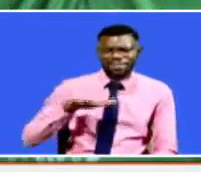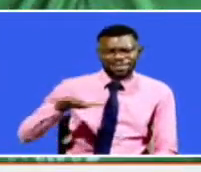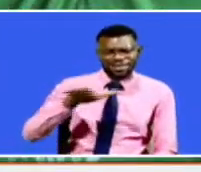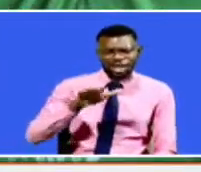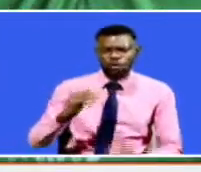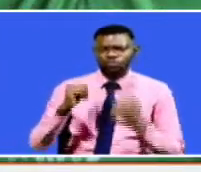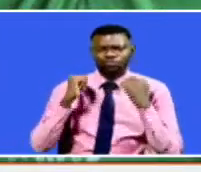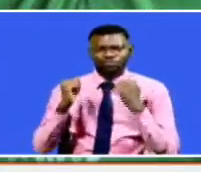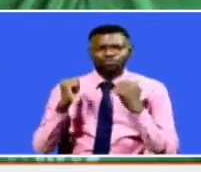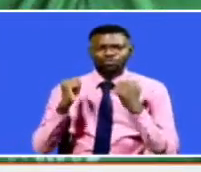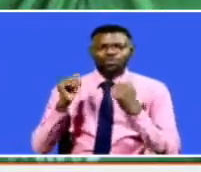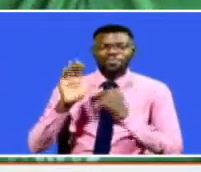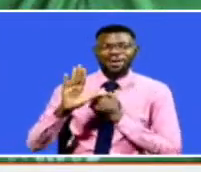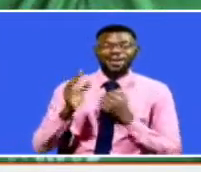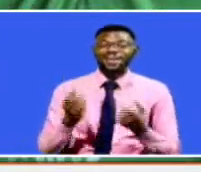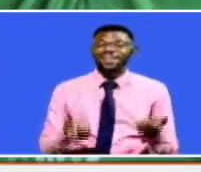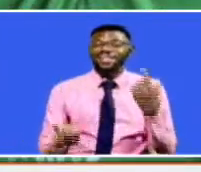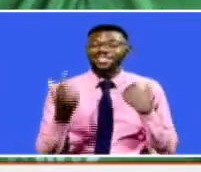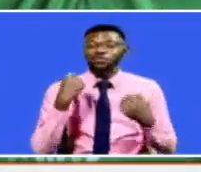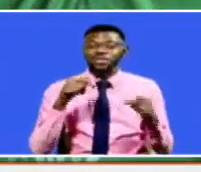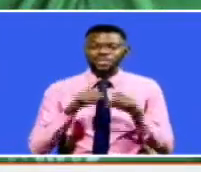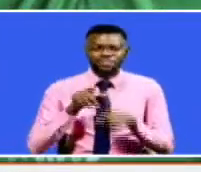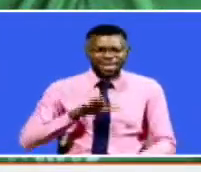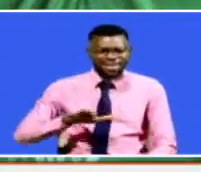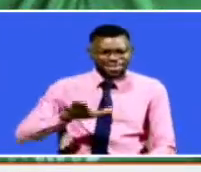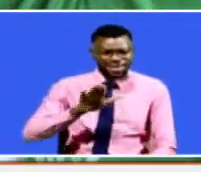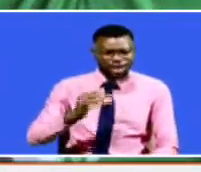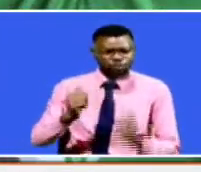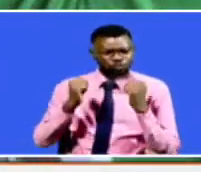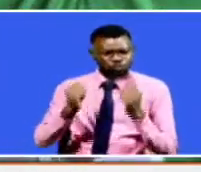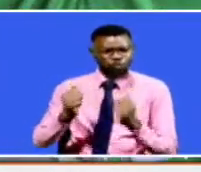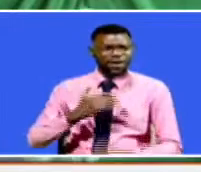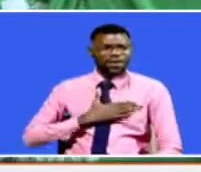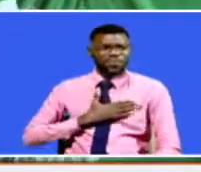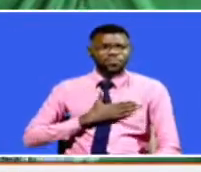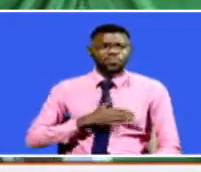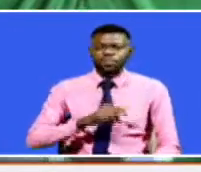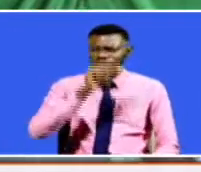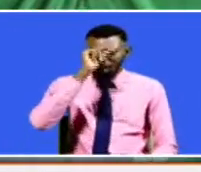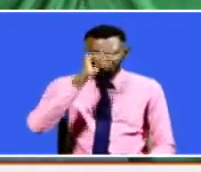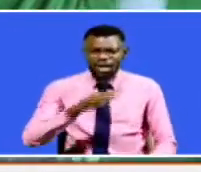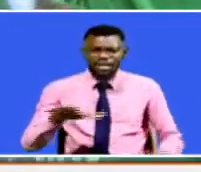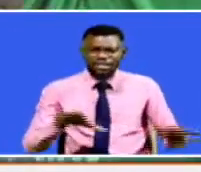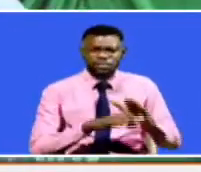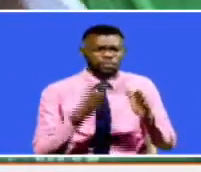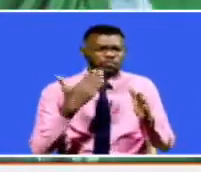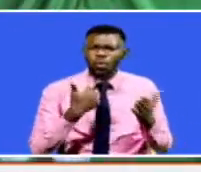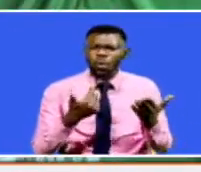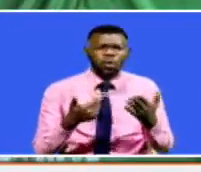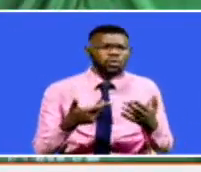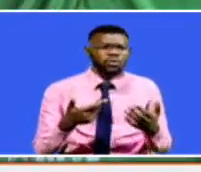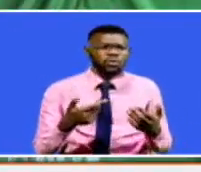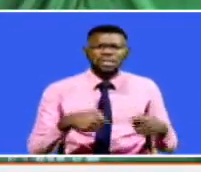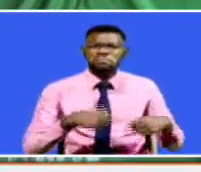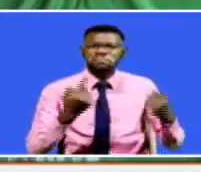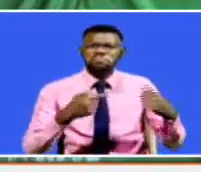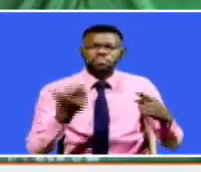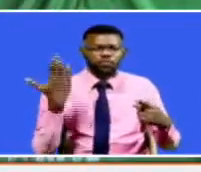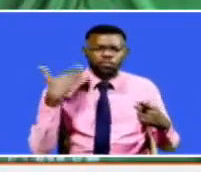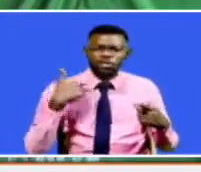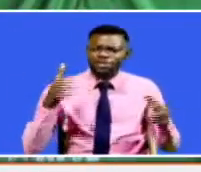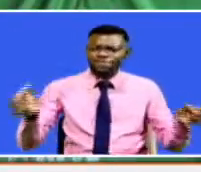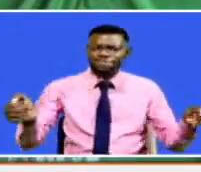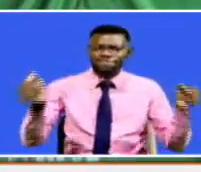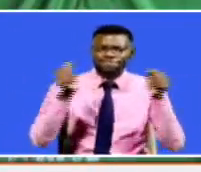katika Kericho, ambaye ni backyard yetu pia. Governor, deputy walikuwa na sosana, nikawaketisha na MCA, pale iko